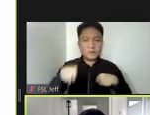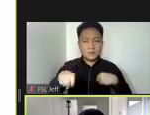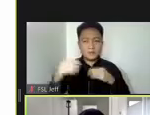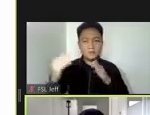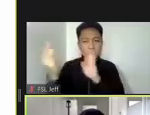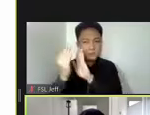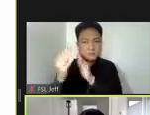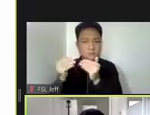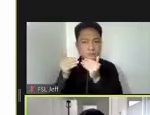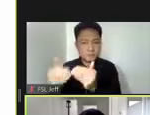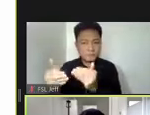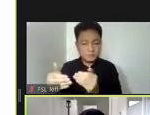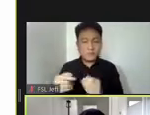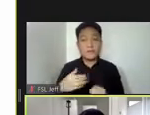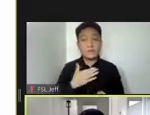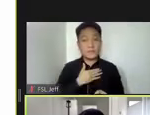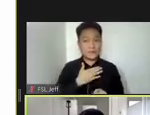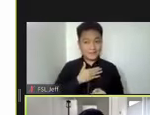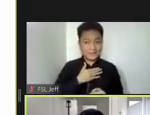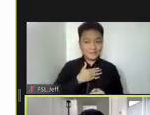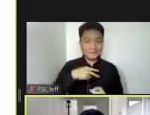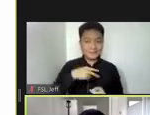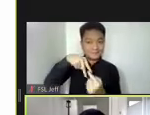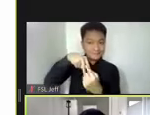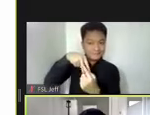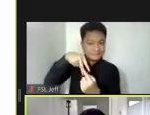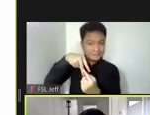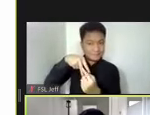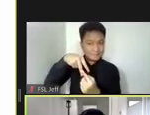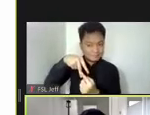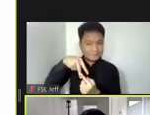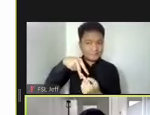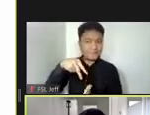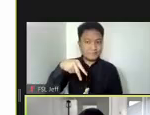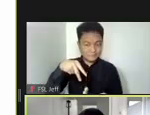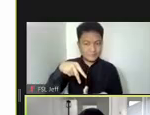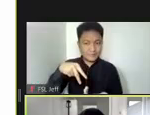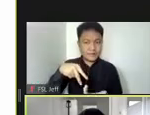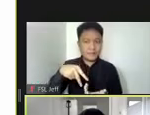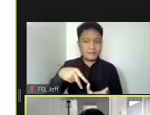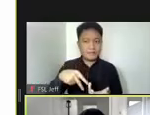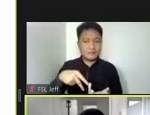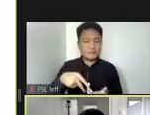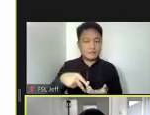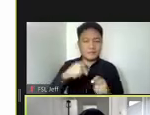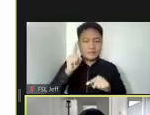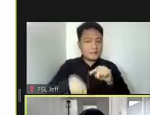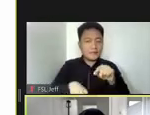of my life, I'll be an amputee. Next slide.